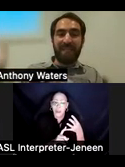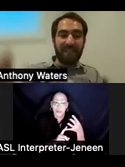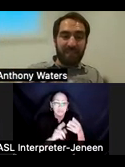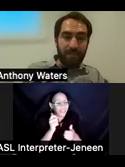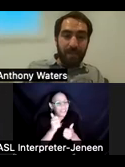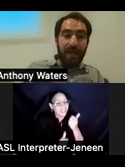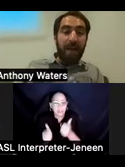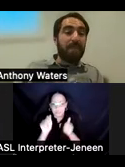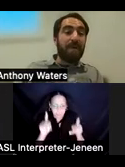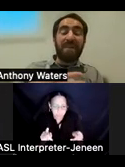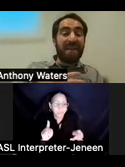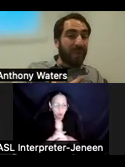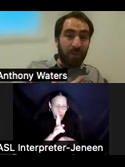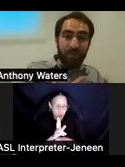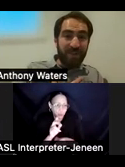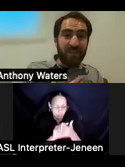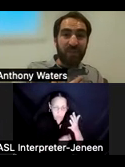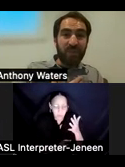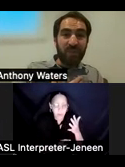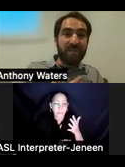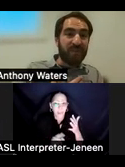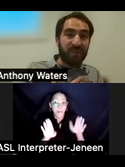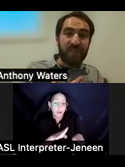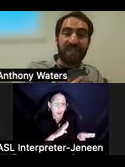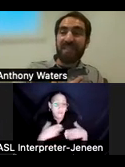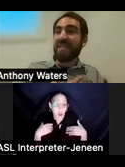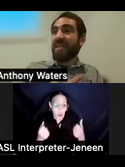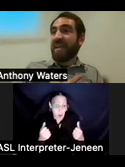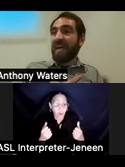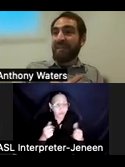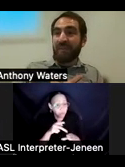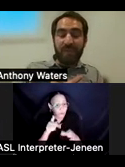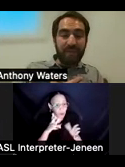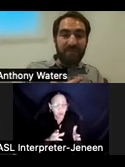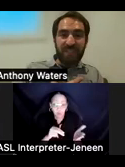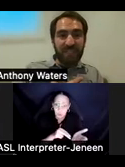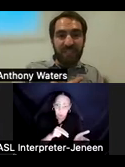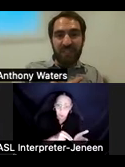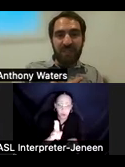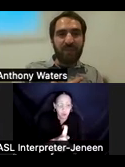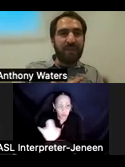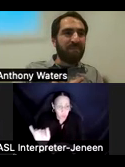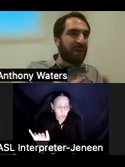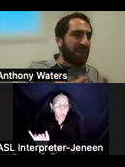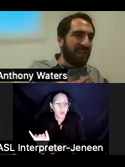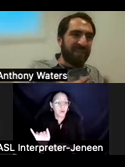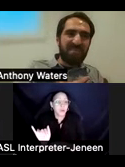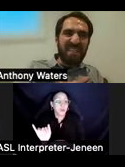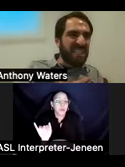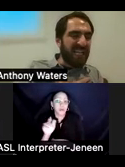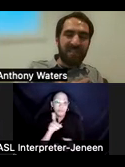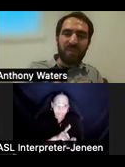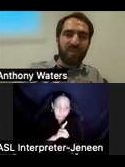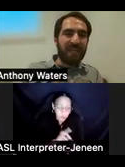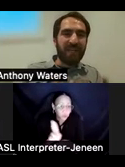anybody. Behavioral health professionals use them, nurses use them, physicians use them, but